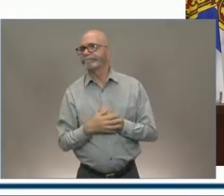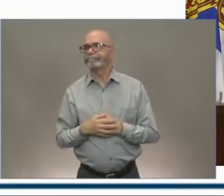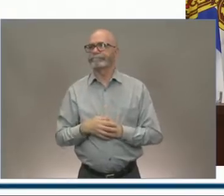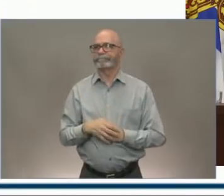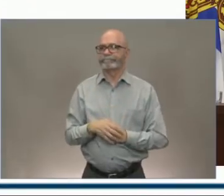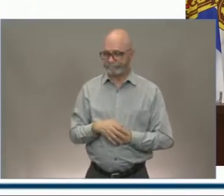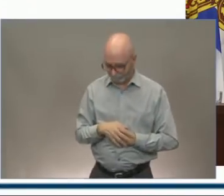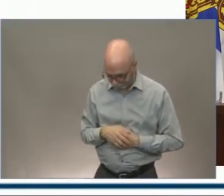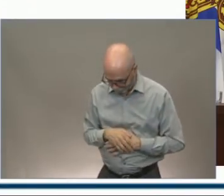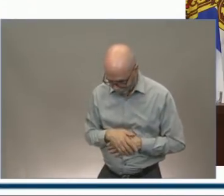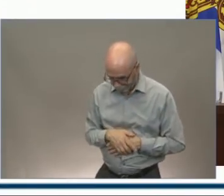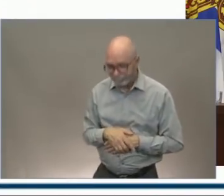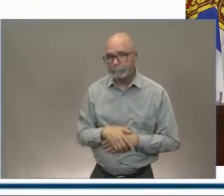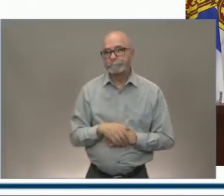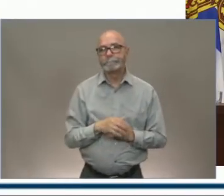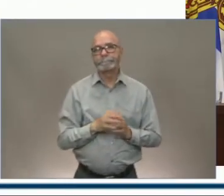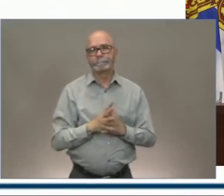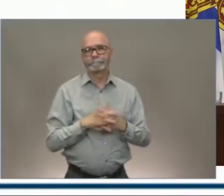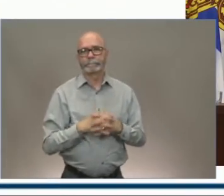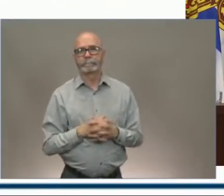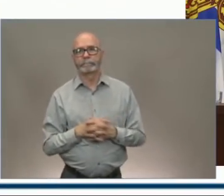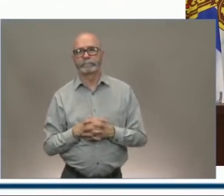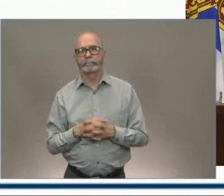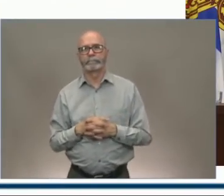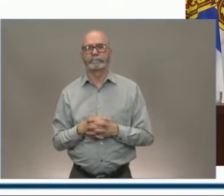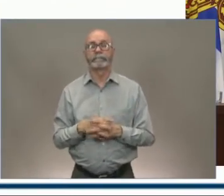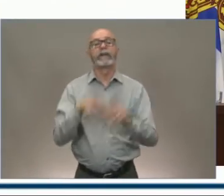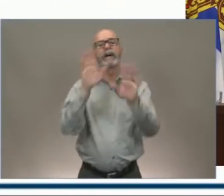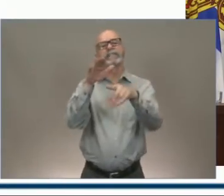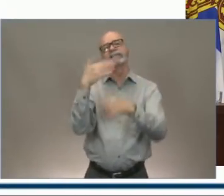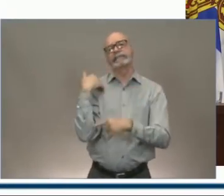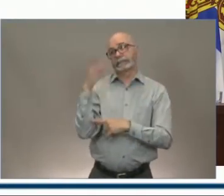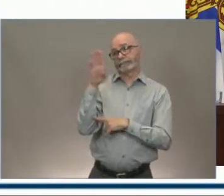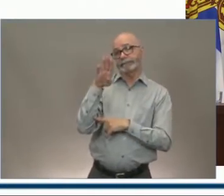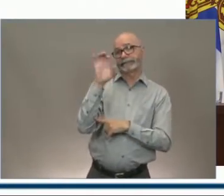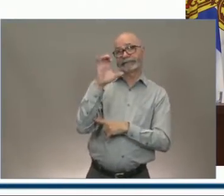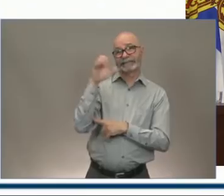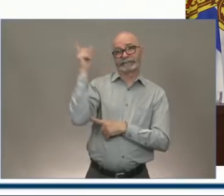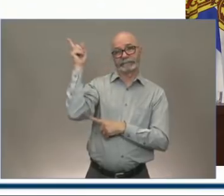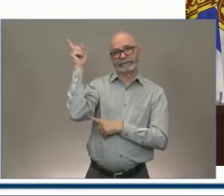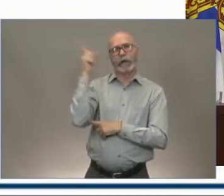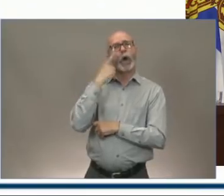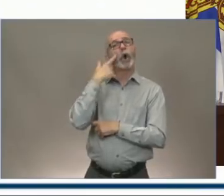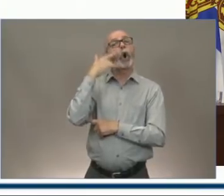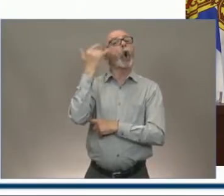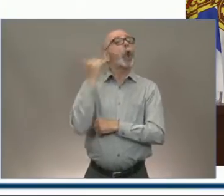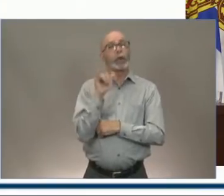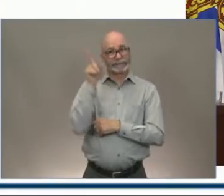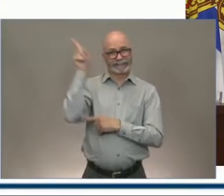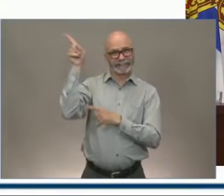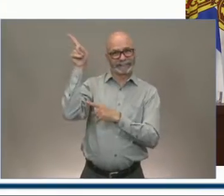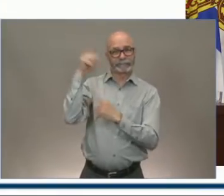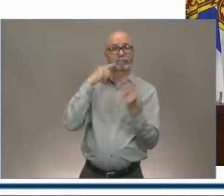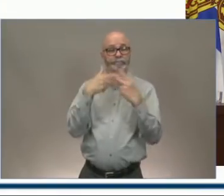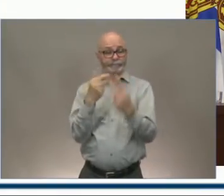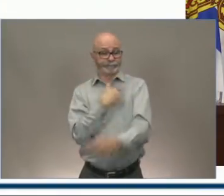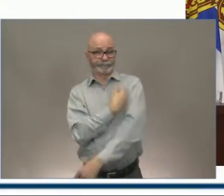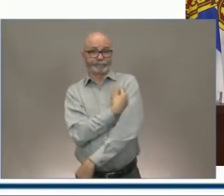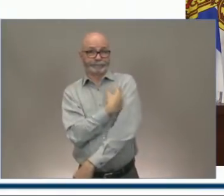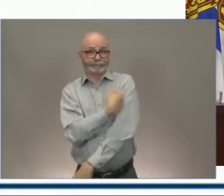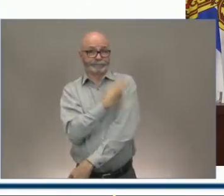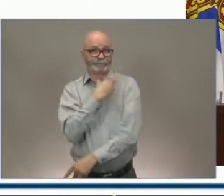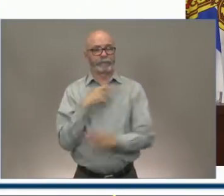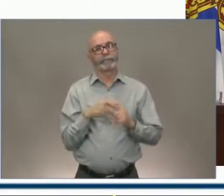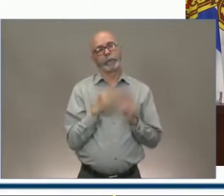about, according to BC, we're looking at up to, I guess, 40 days between vaccines. Does that sound about right to